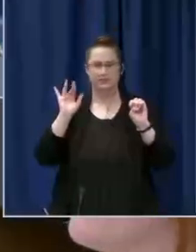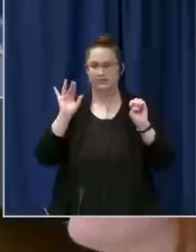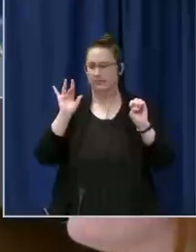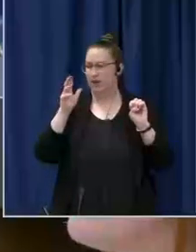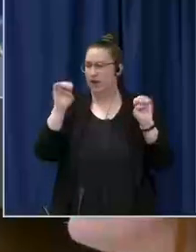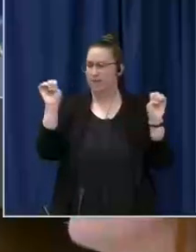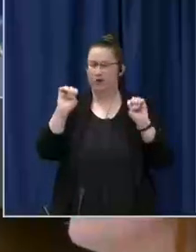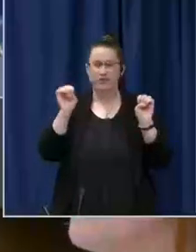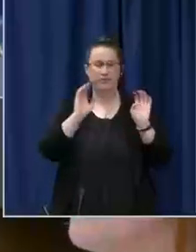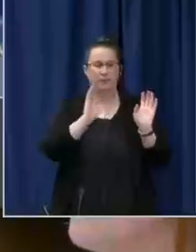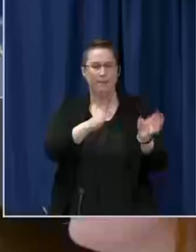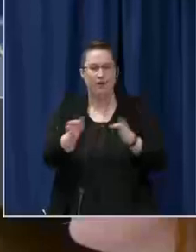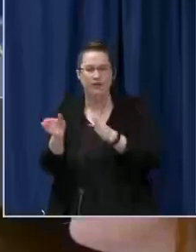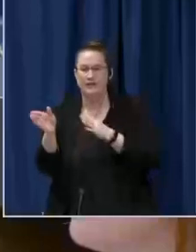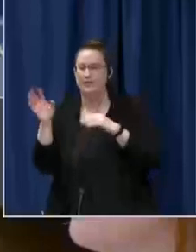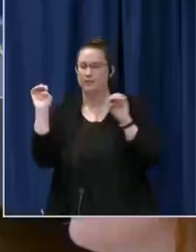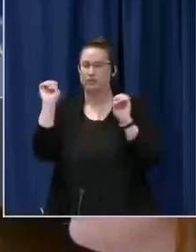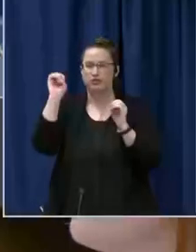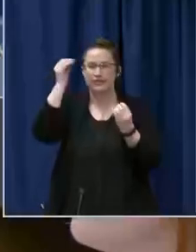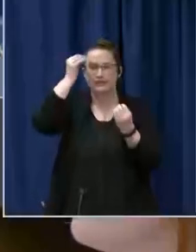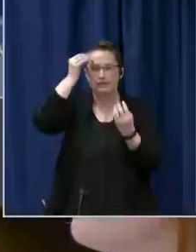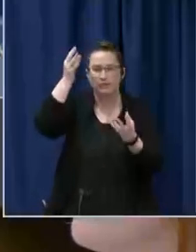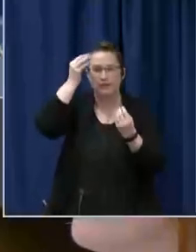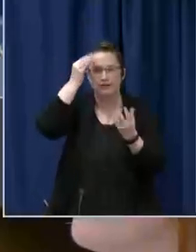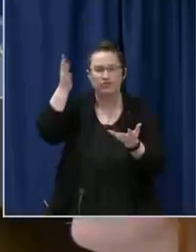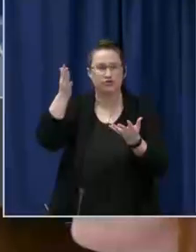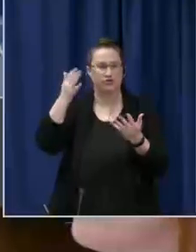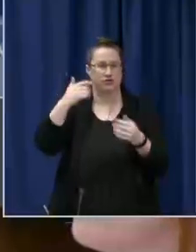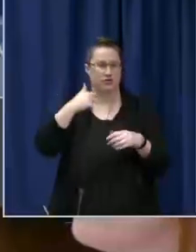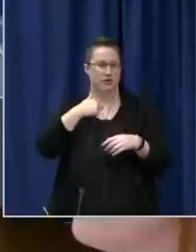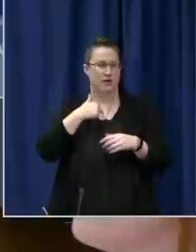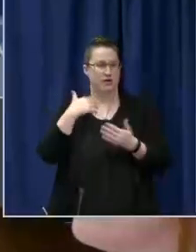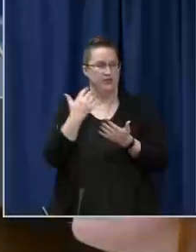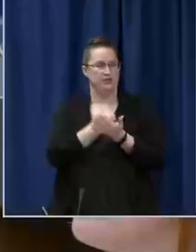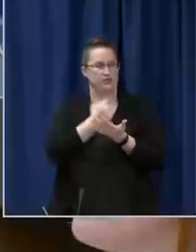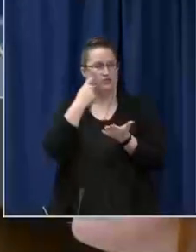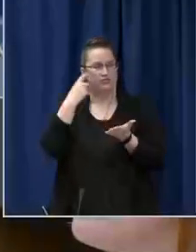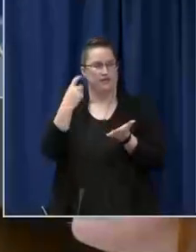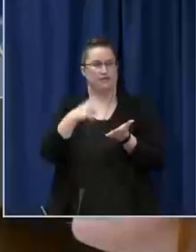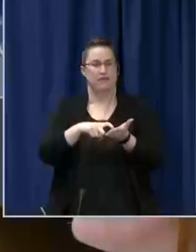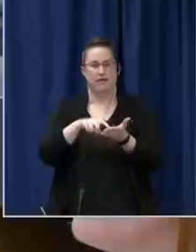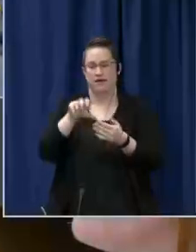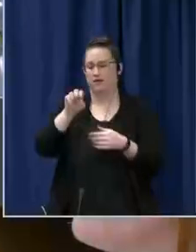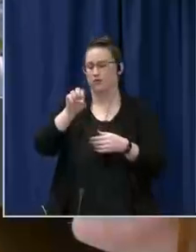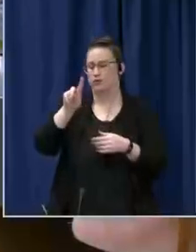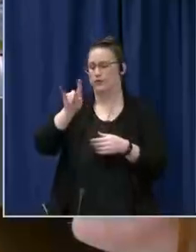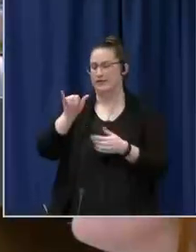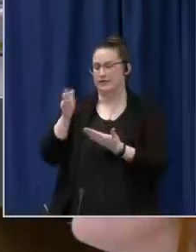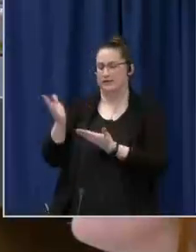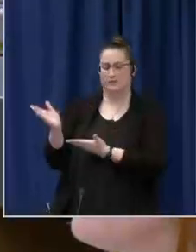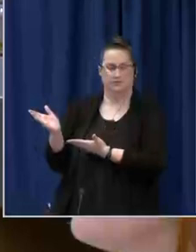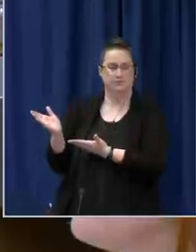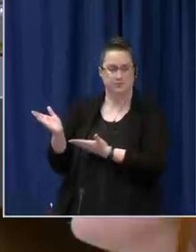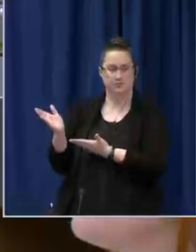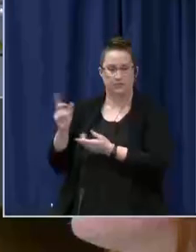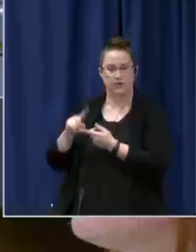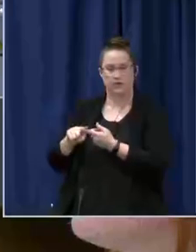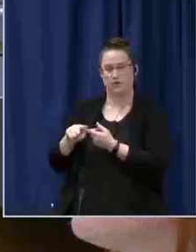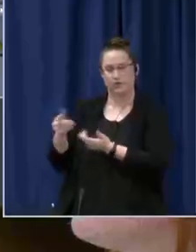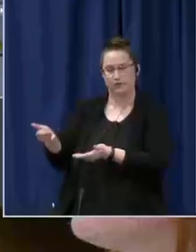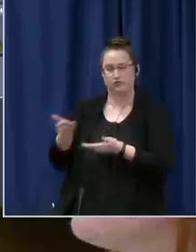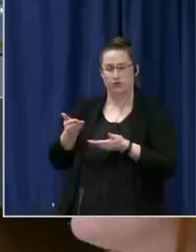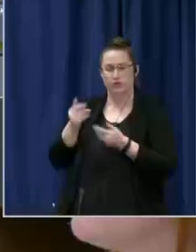preparedness and emergency information, and I'm going to recognize Susie to introduce